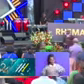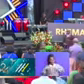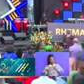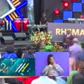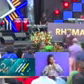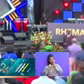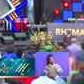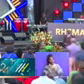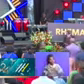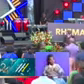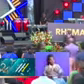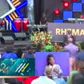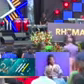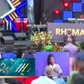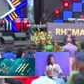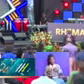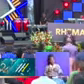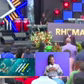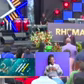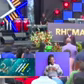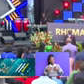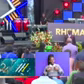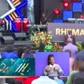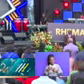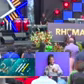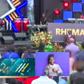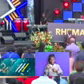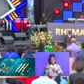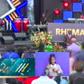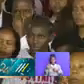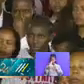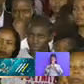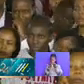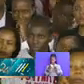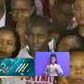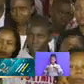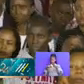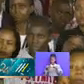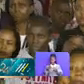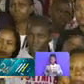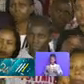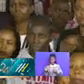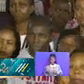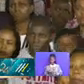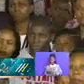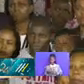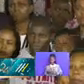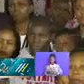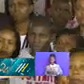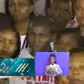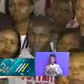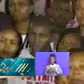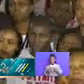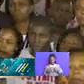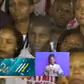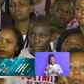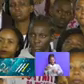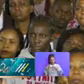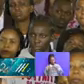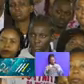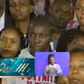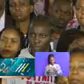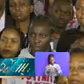Revelation you will have and we have been having this book was released in June this year we have been having countless